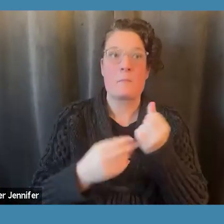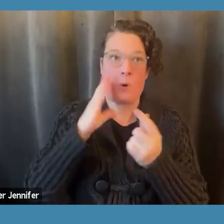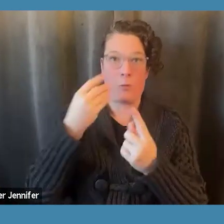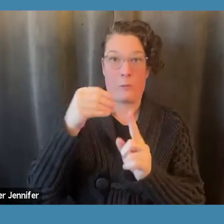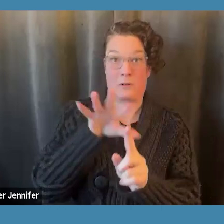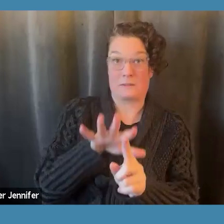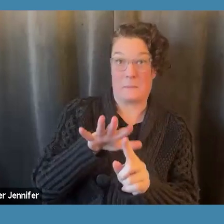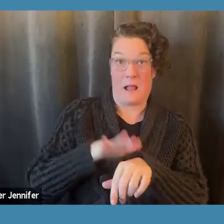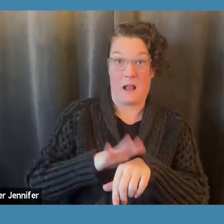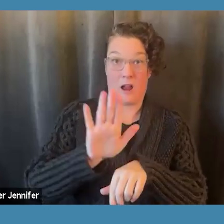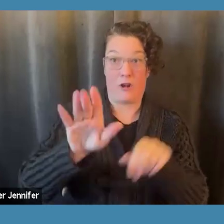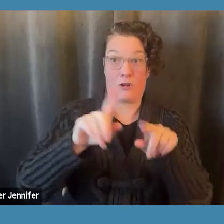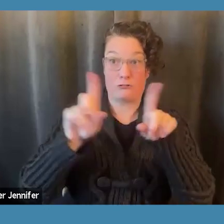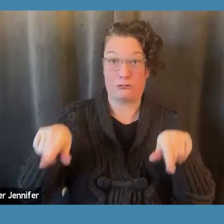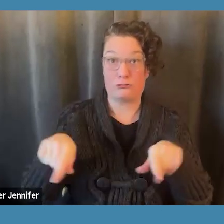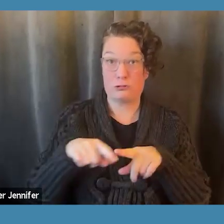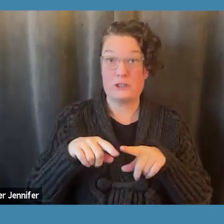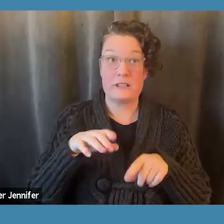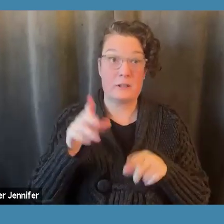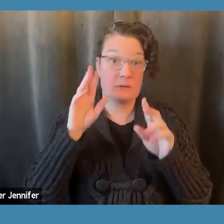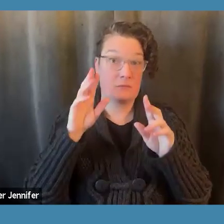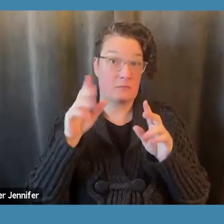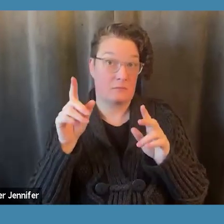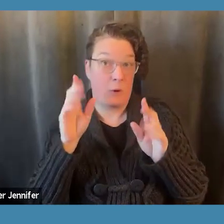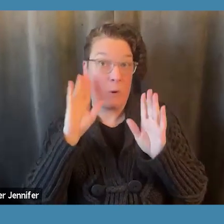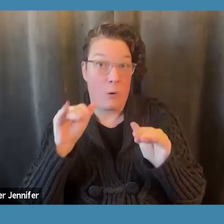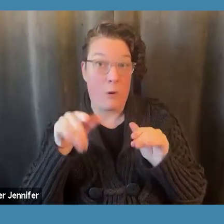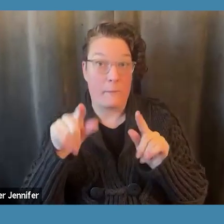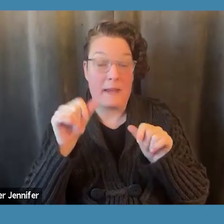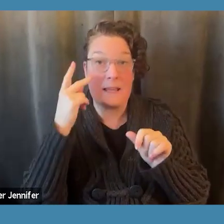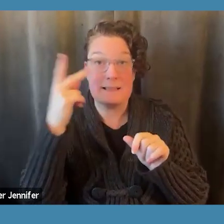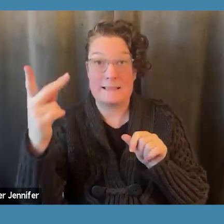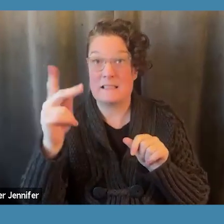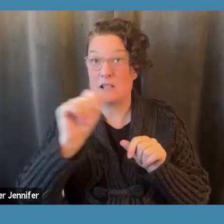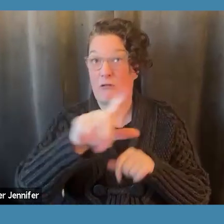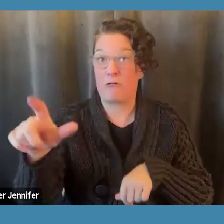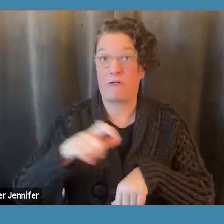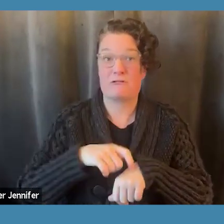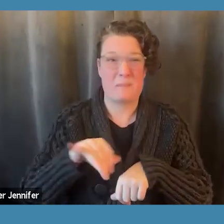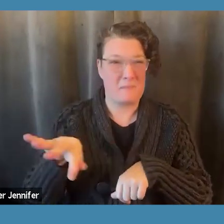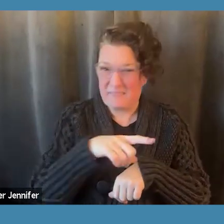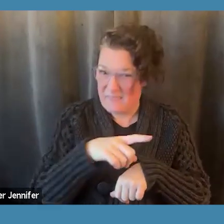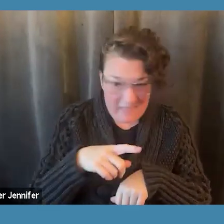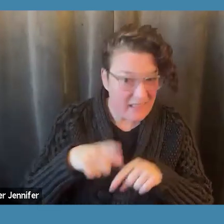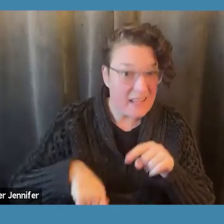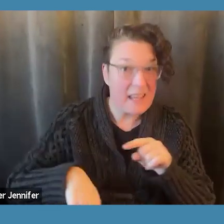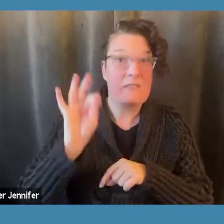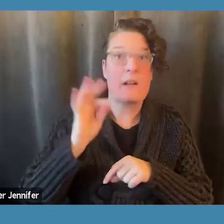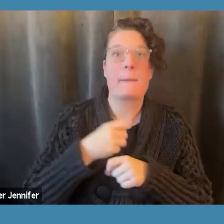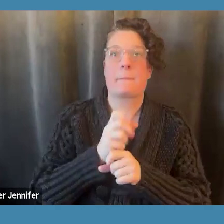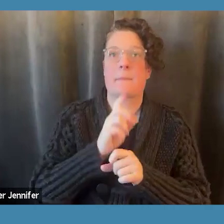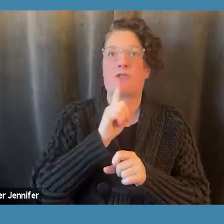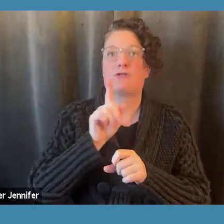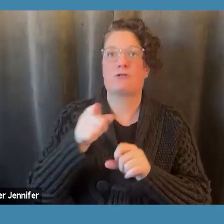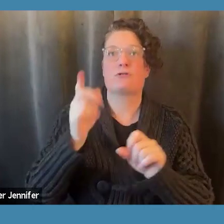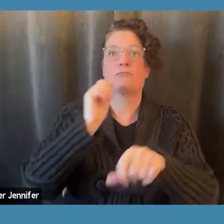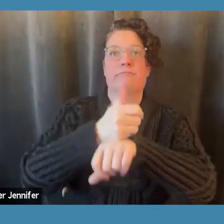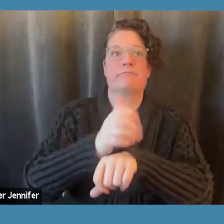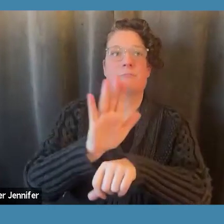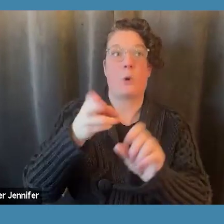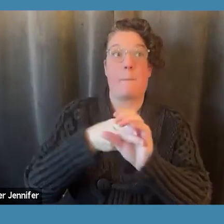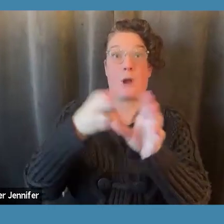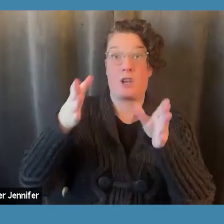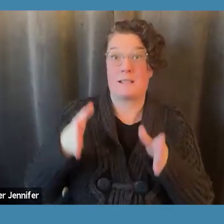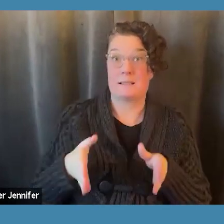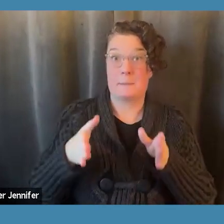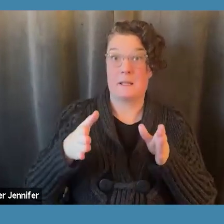on your screen and should be visible at all times. If you cannot find them, make sure your participant setting shows all